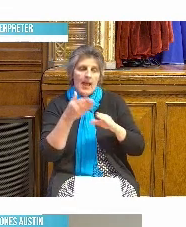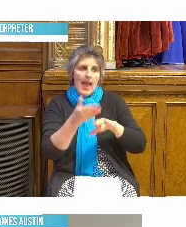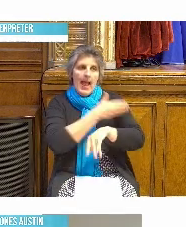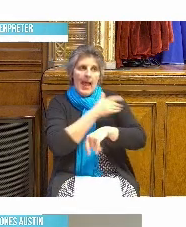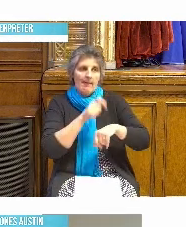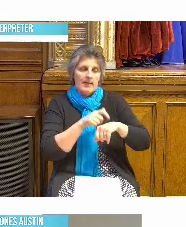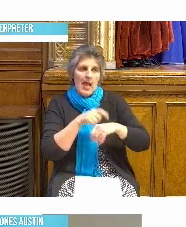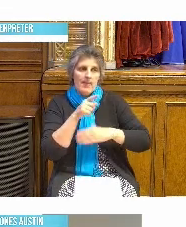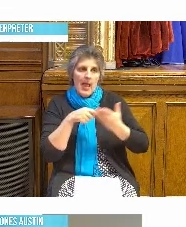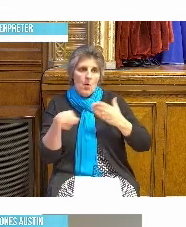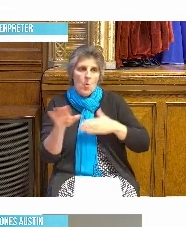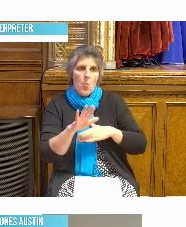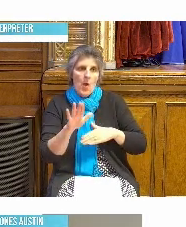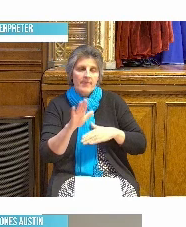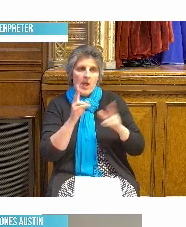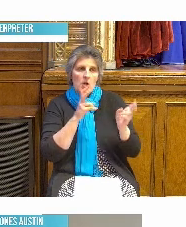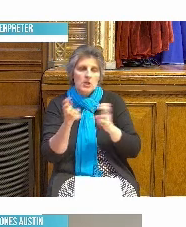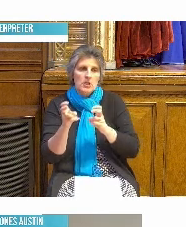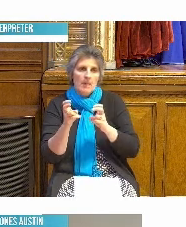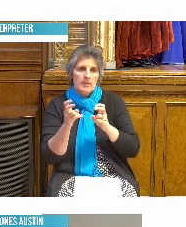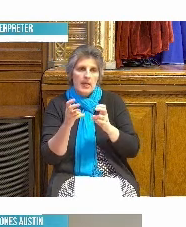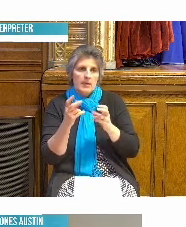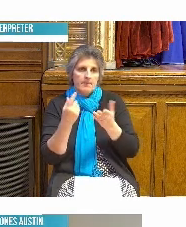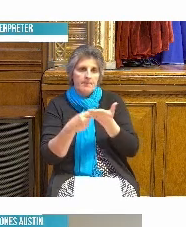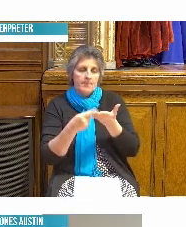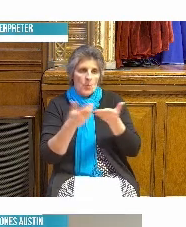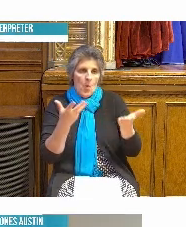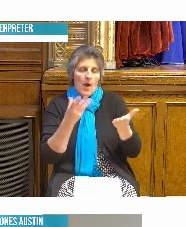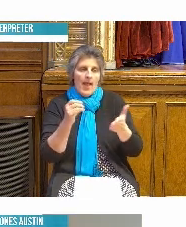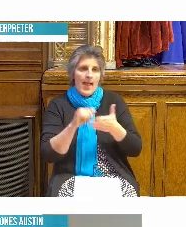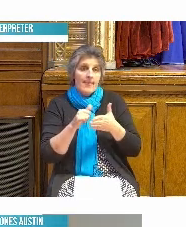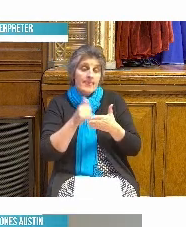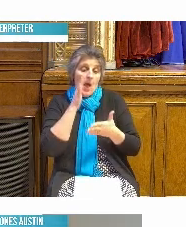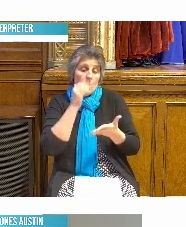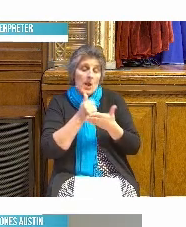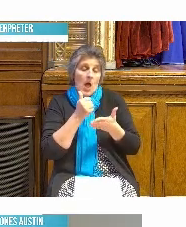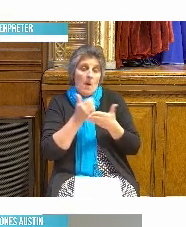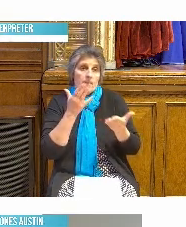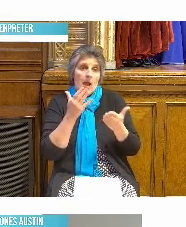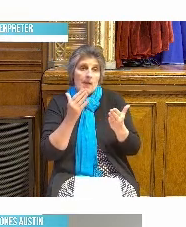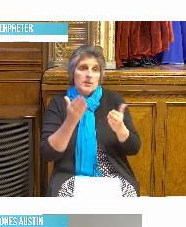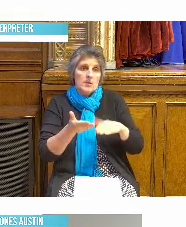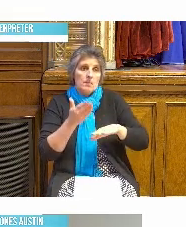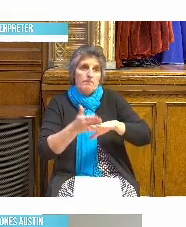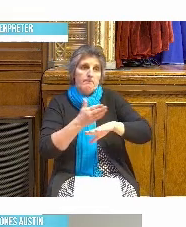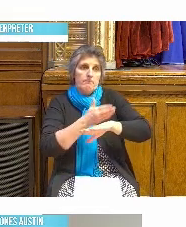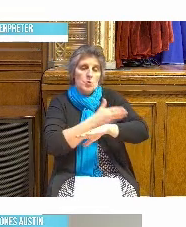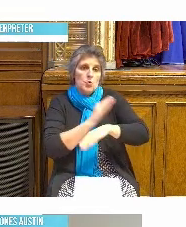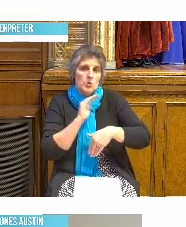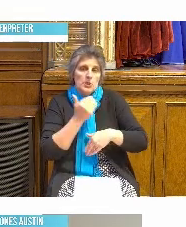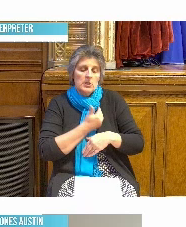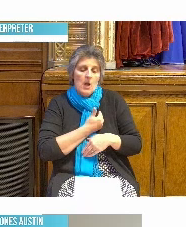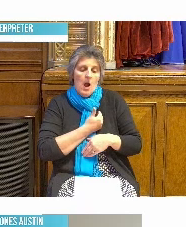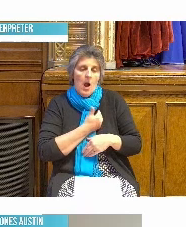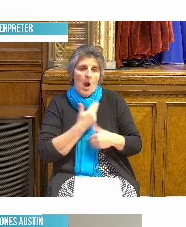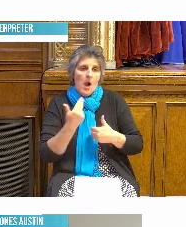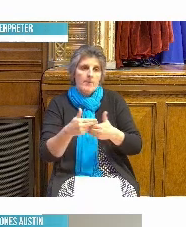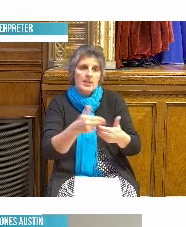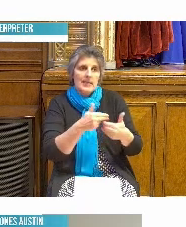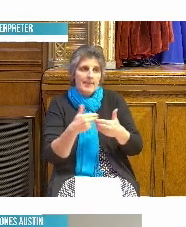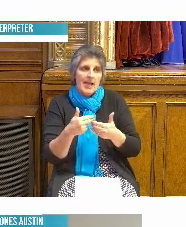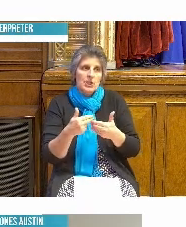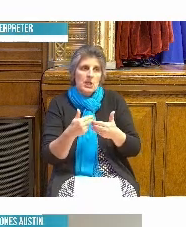advance and what their subject topic is. And that would help perhaps boost our